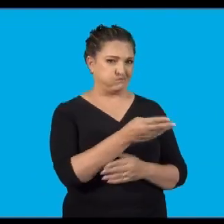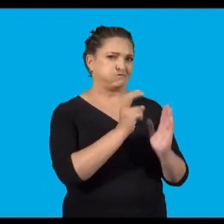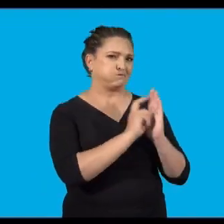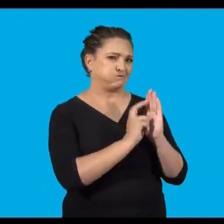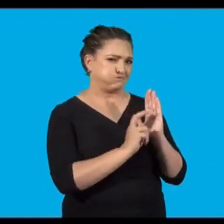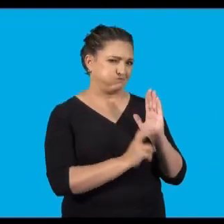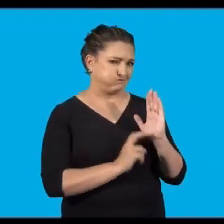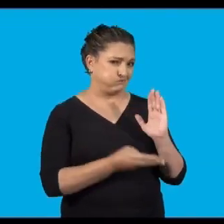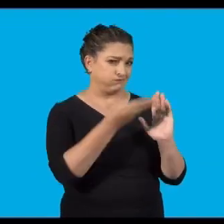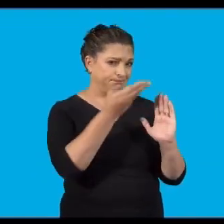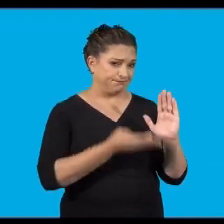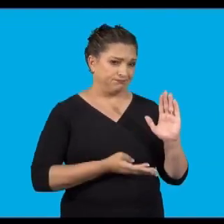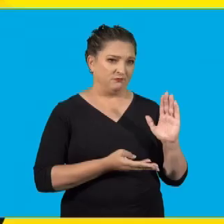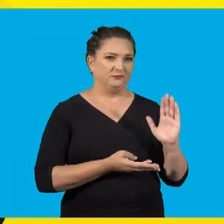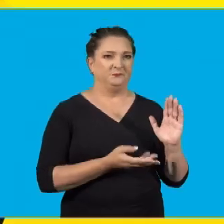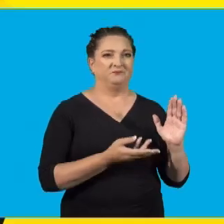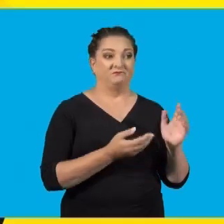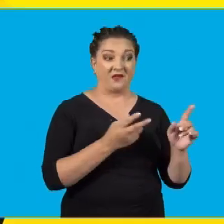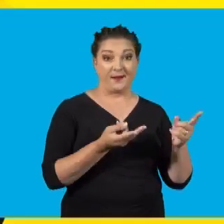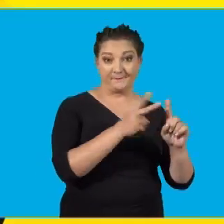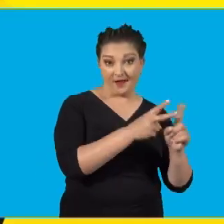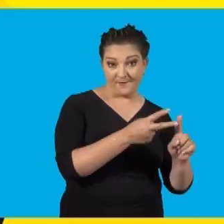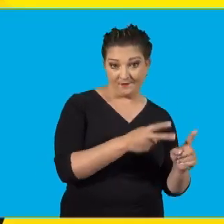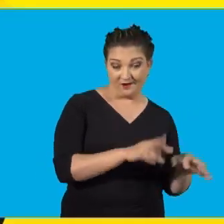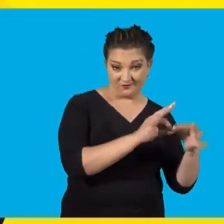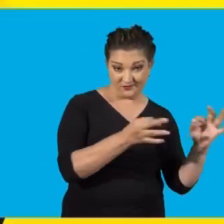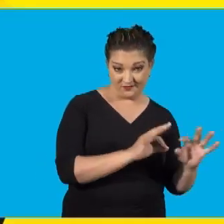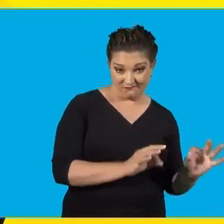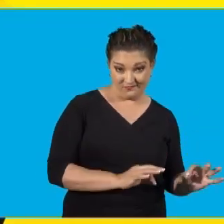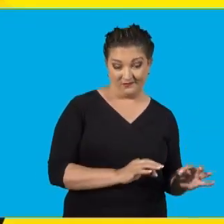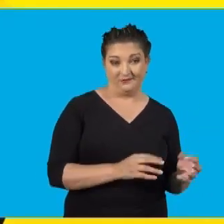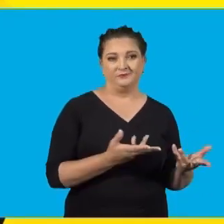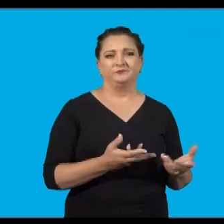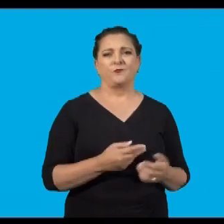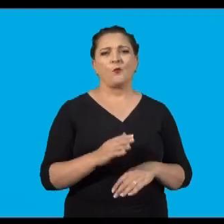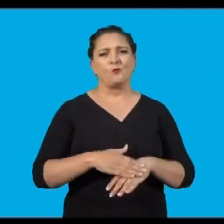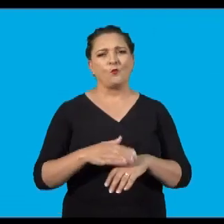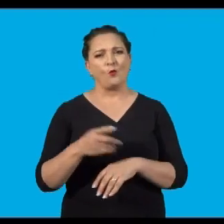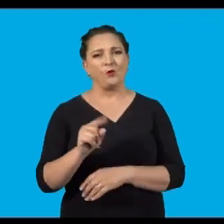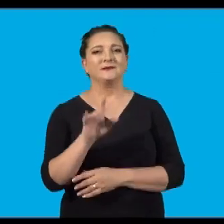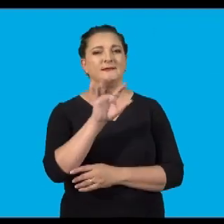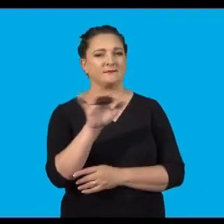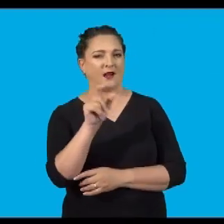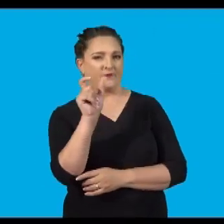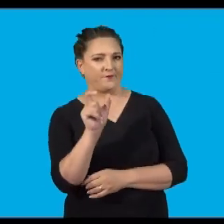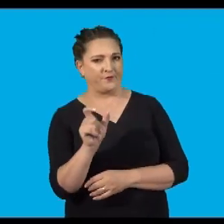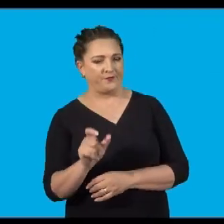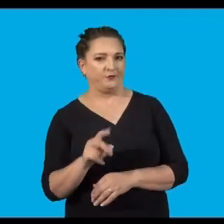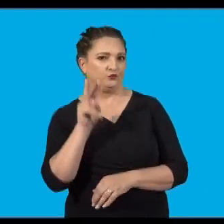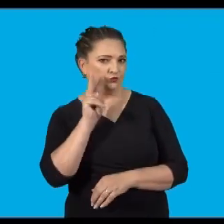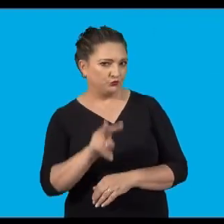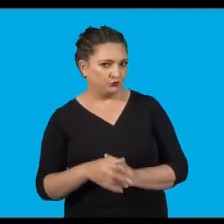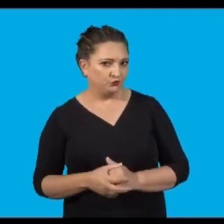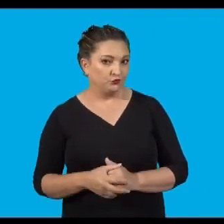so those rules, all right, those structured rules that we apply to sentences, and we looked at spelling and vocabulary,